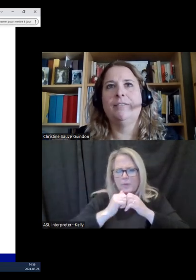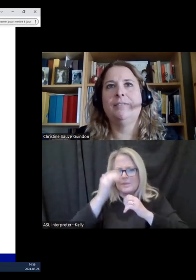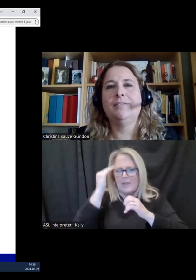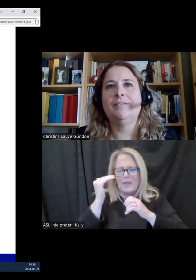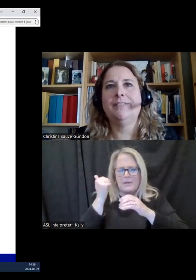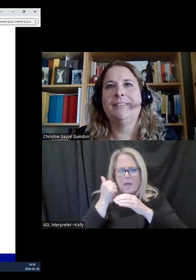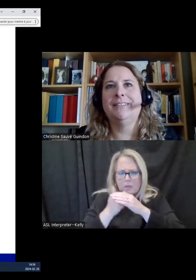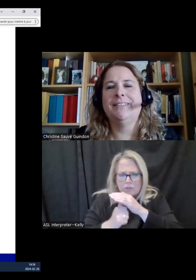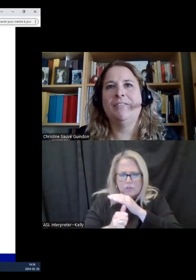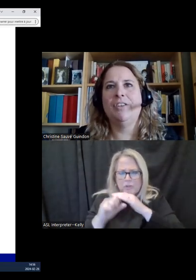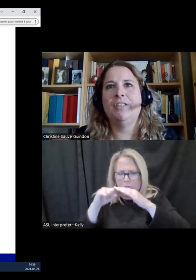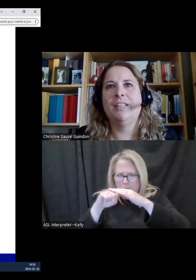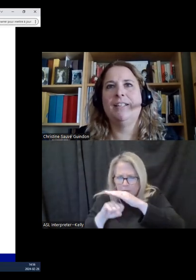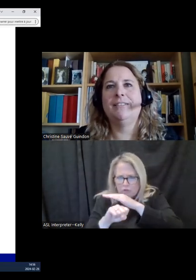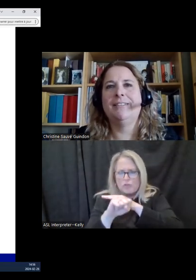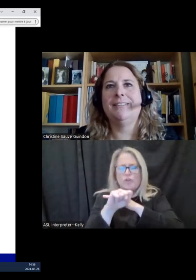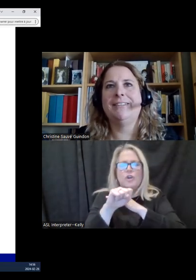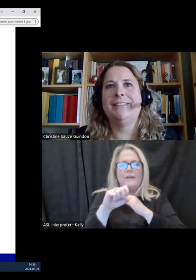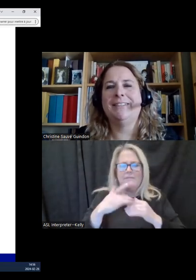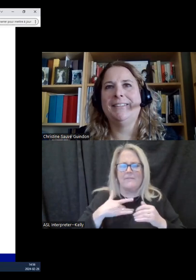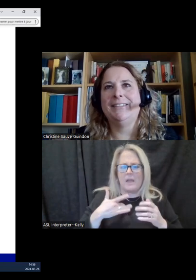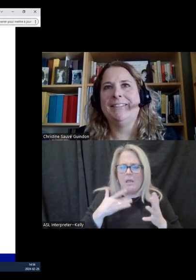underneath, feels it,